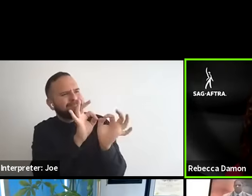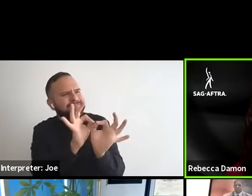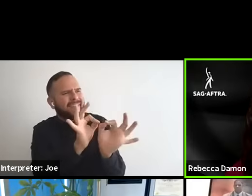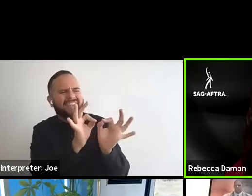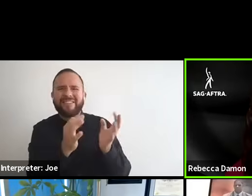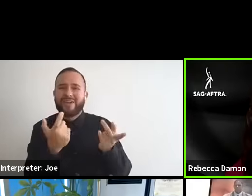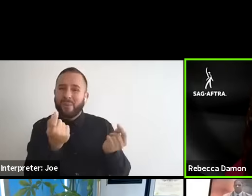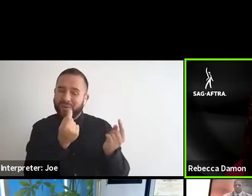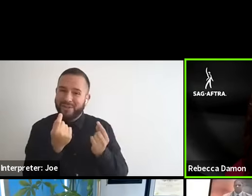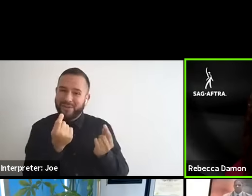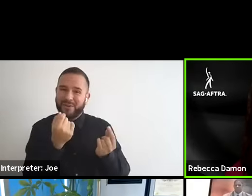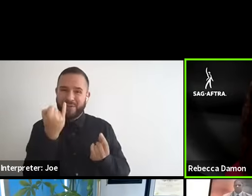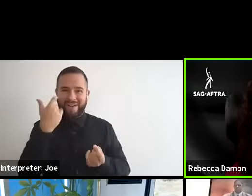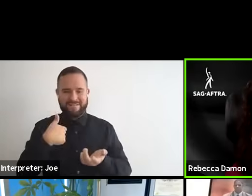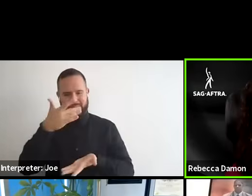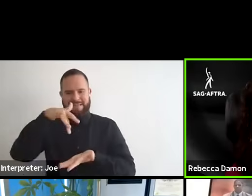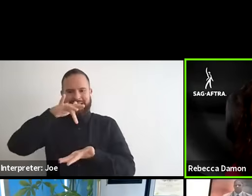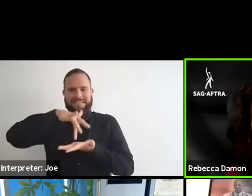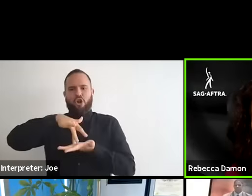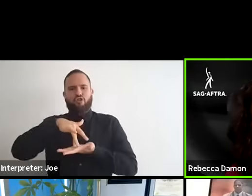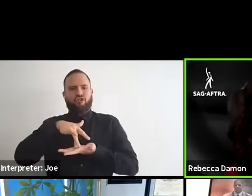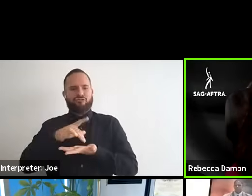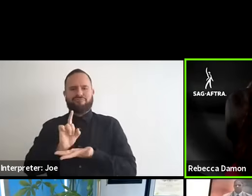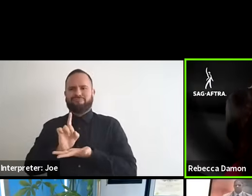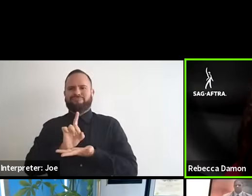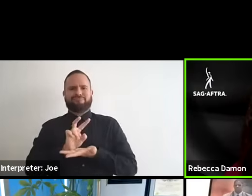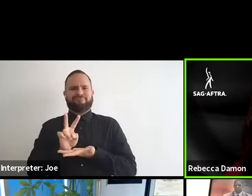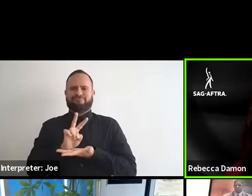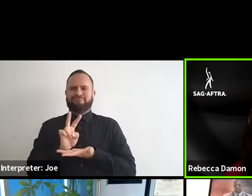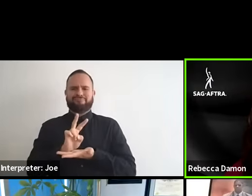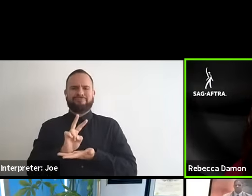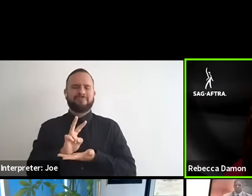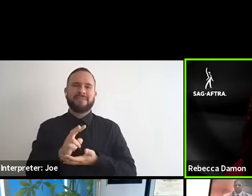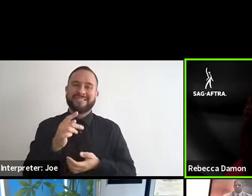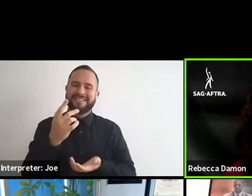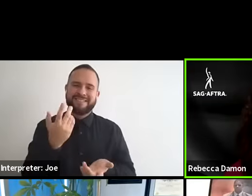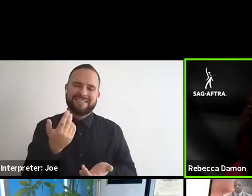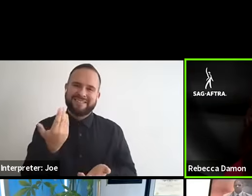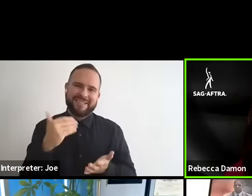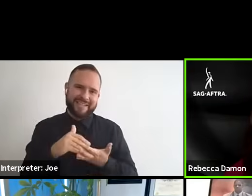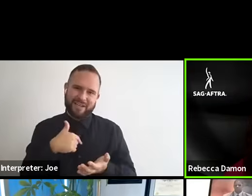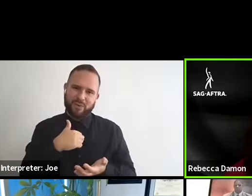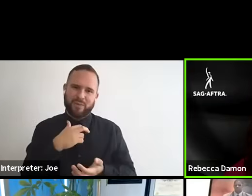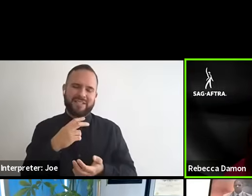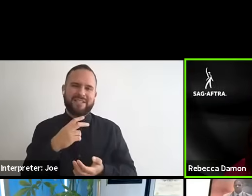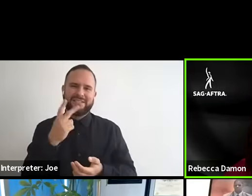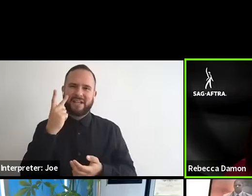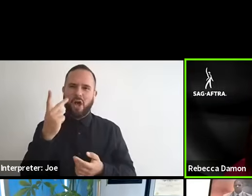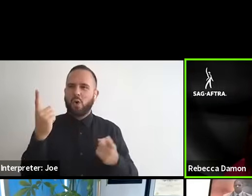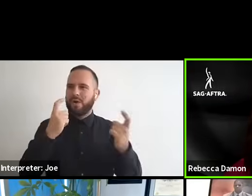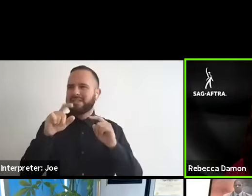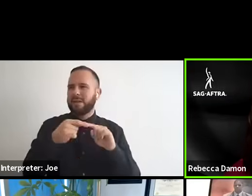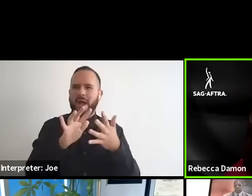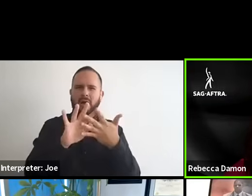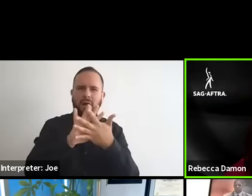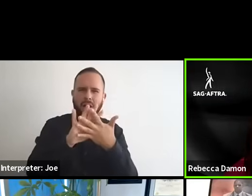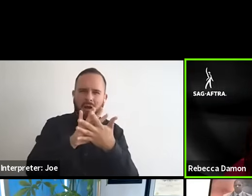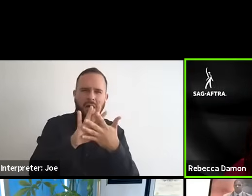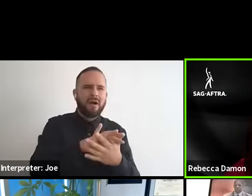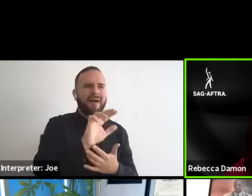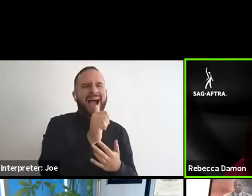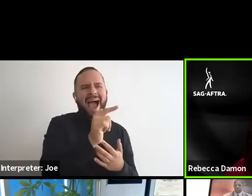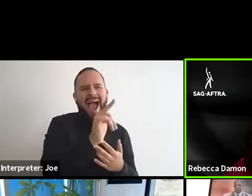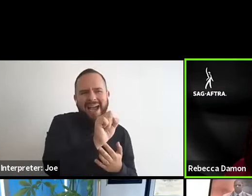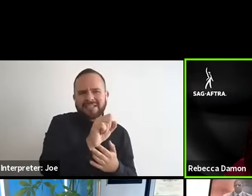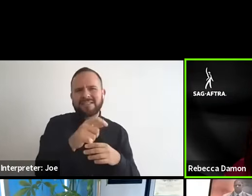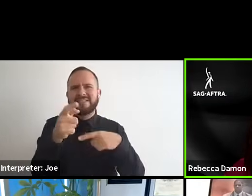to help that happen? They also mentioned, we had a couple questions about blurring lines between agents, managers, et cetera, all the different pieces